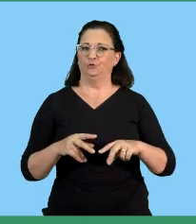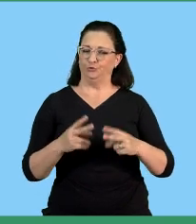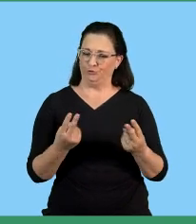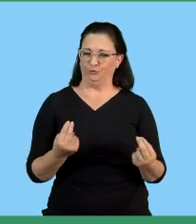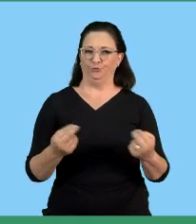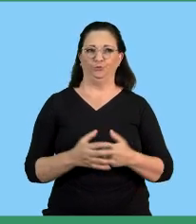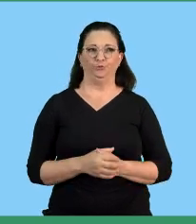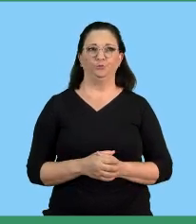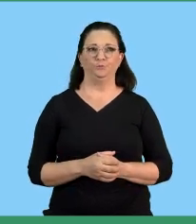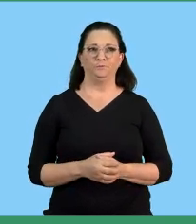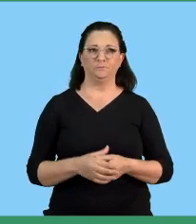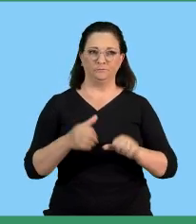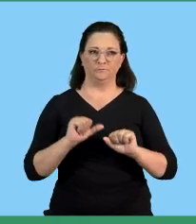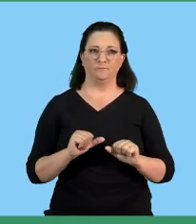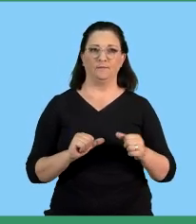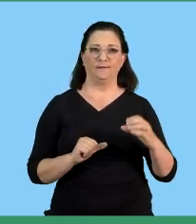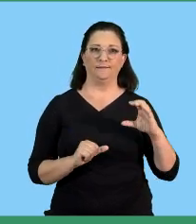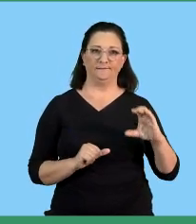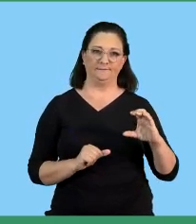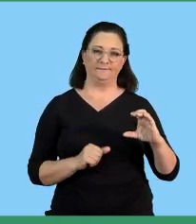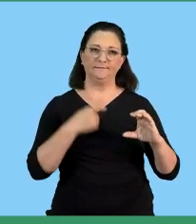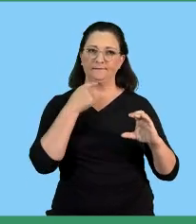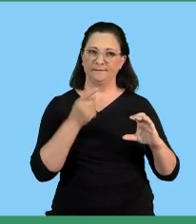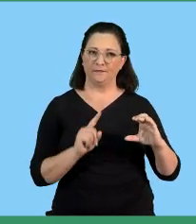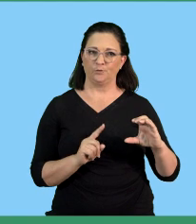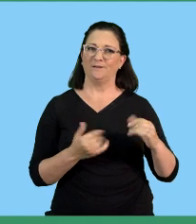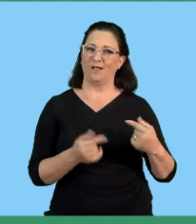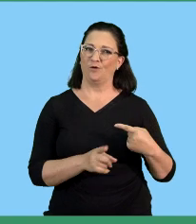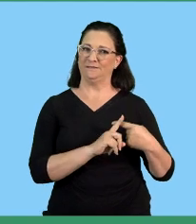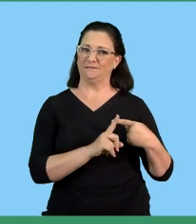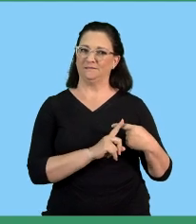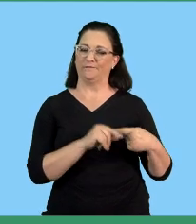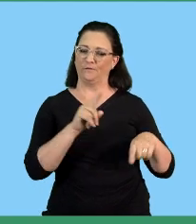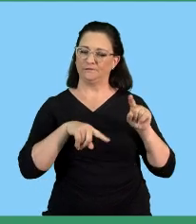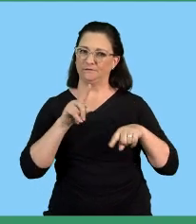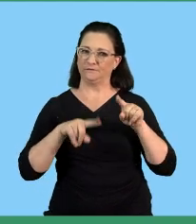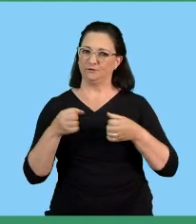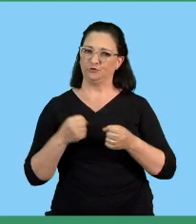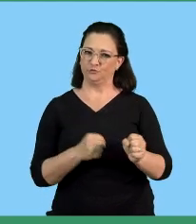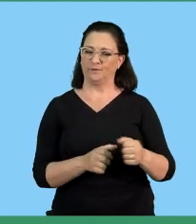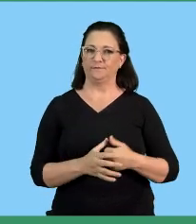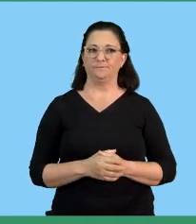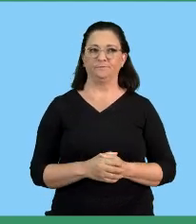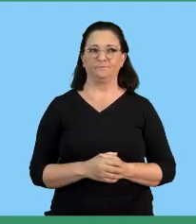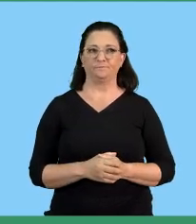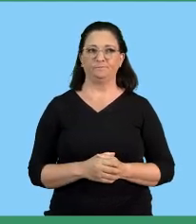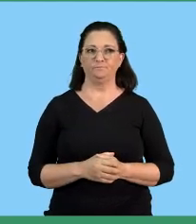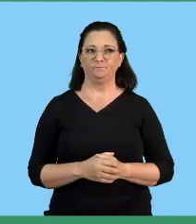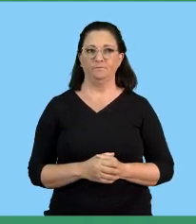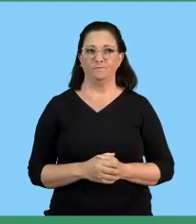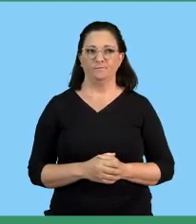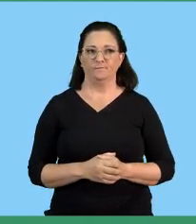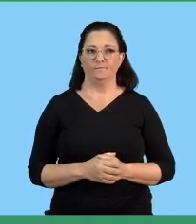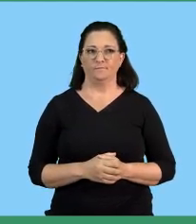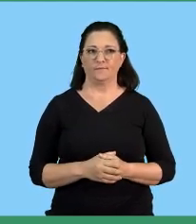products. Right, the last question said, discuss the advantages of diversification strategy.